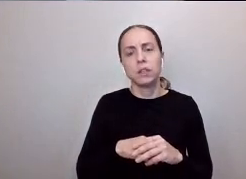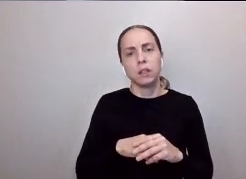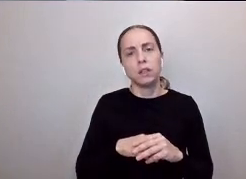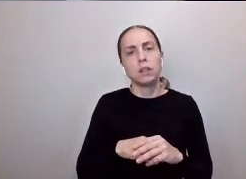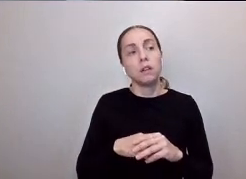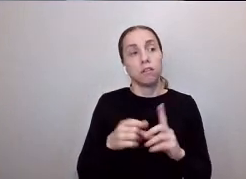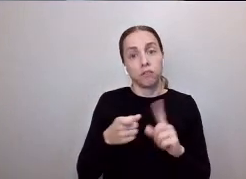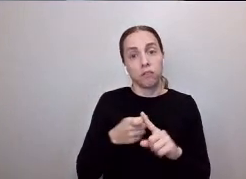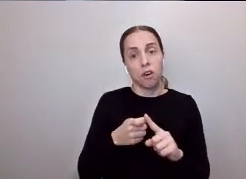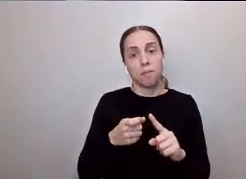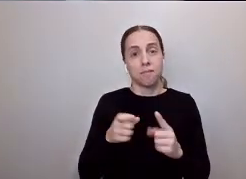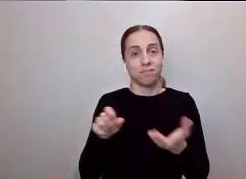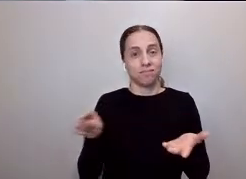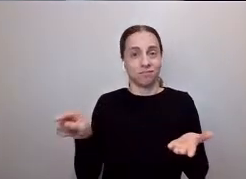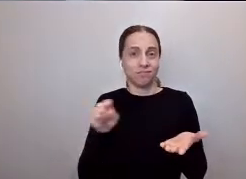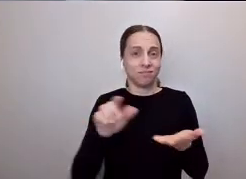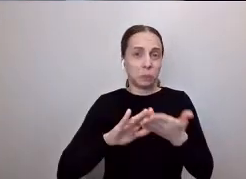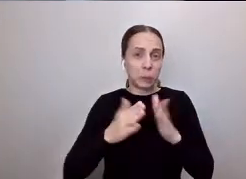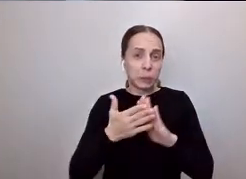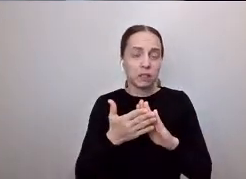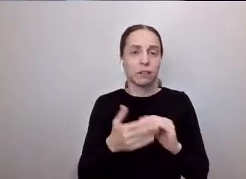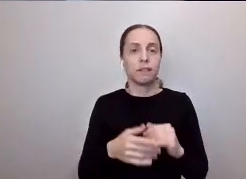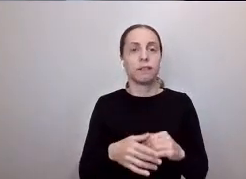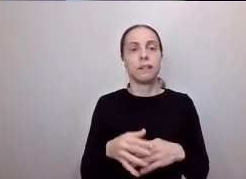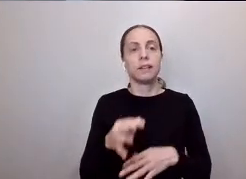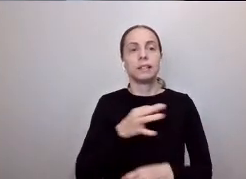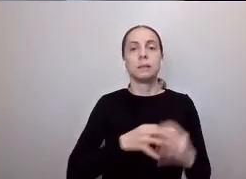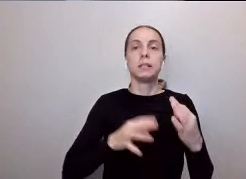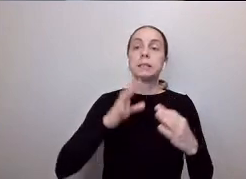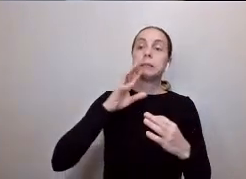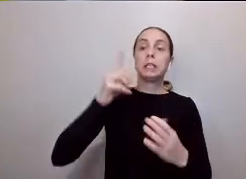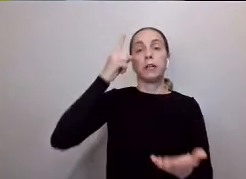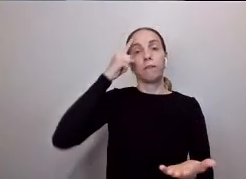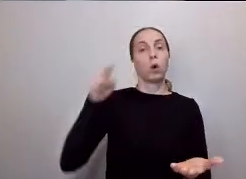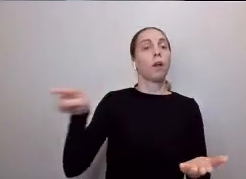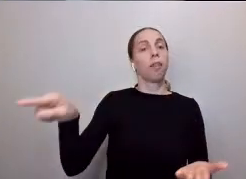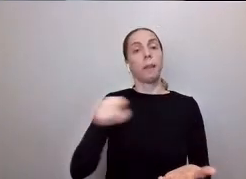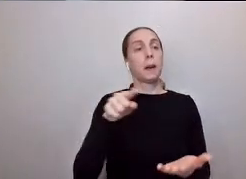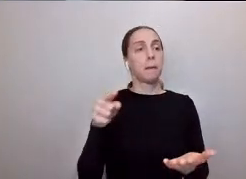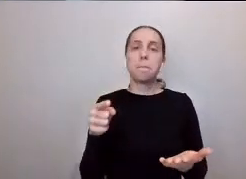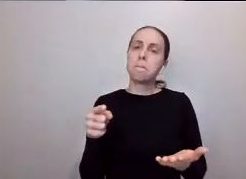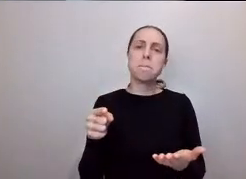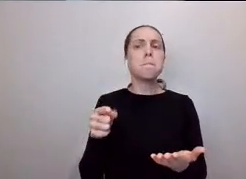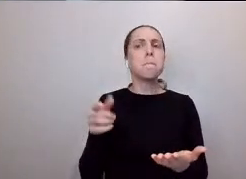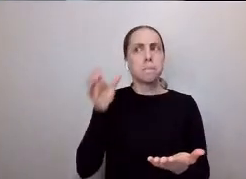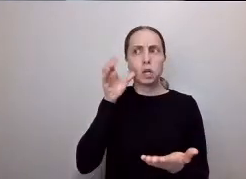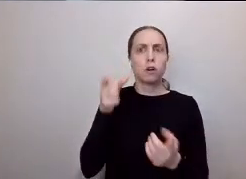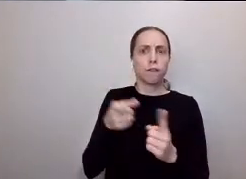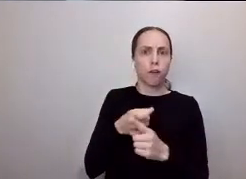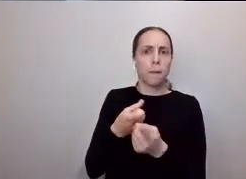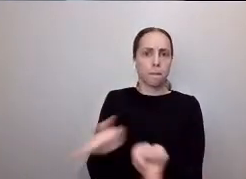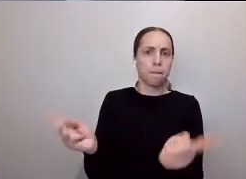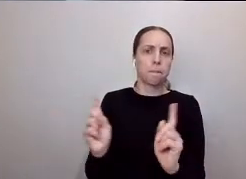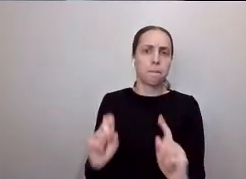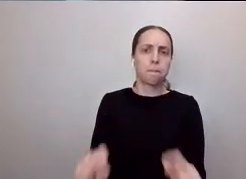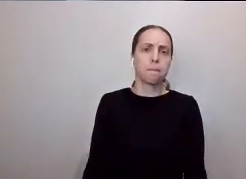instead of speaking for the community. And I believe this gives us an opportunity to do that.